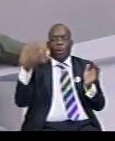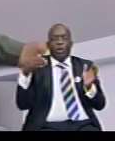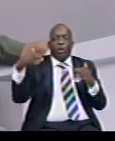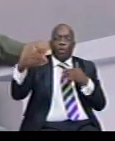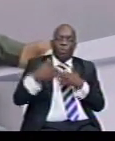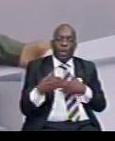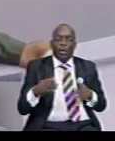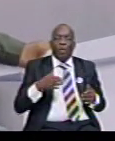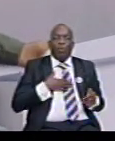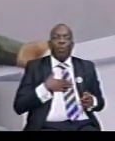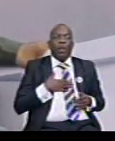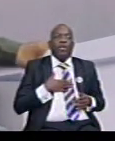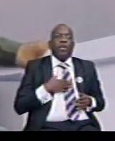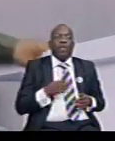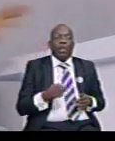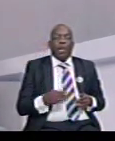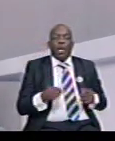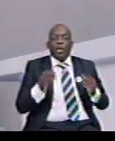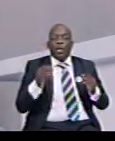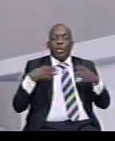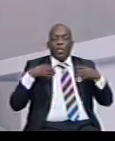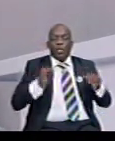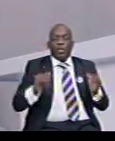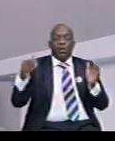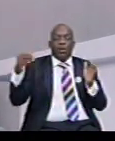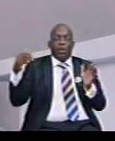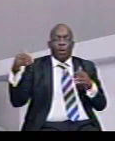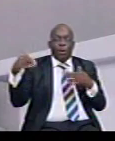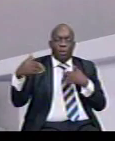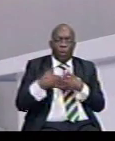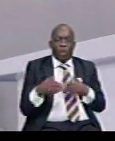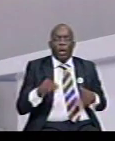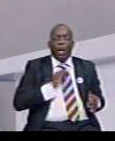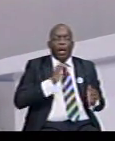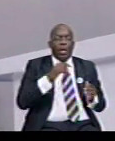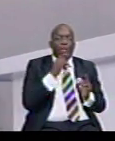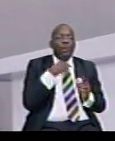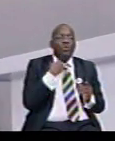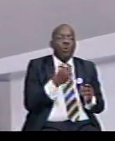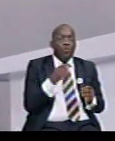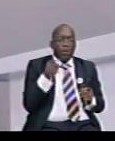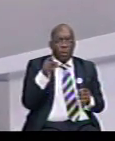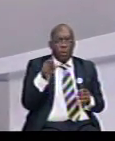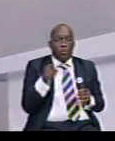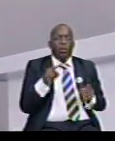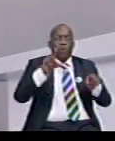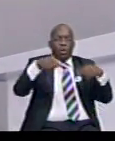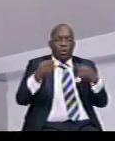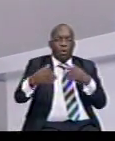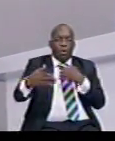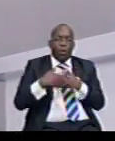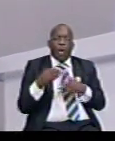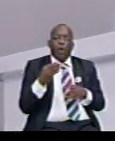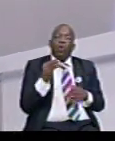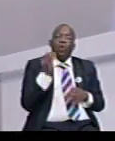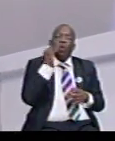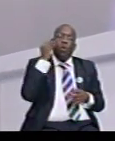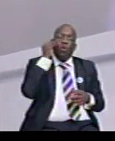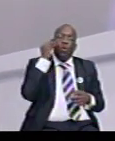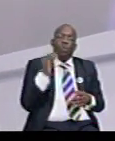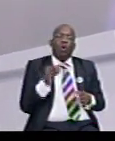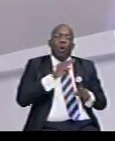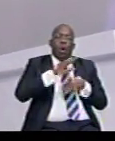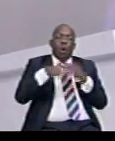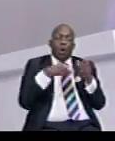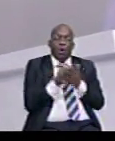I looked at him and said, I don't normally say that, but that's what I said. I said, go back home. All the idols and